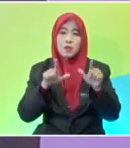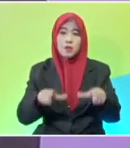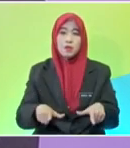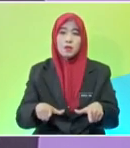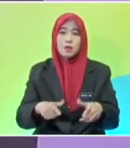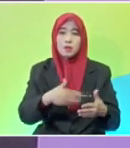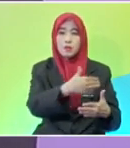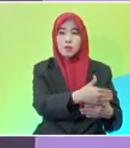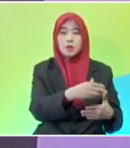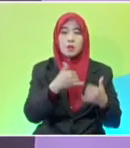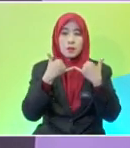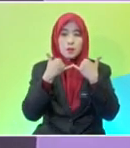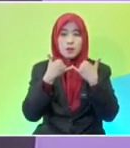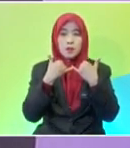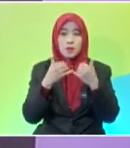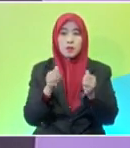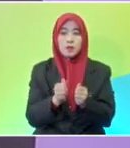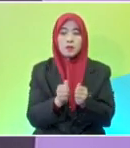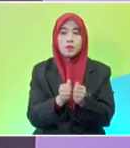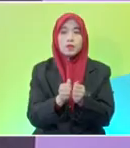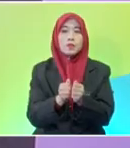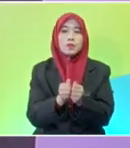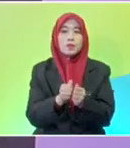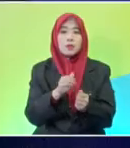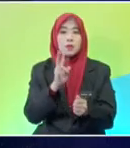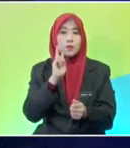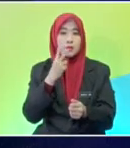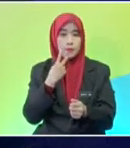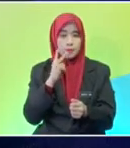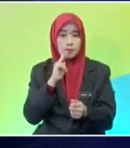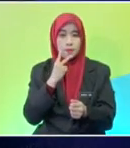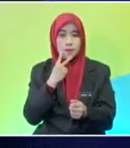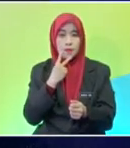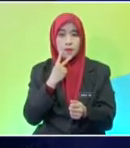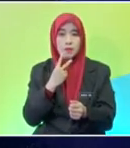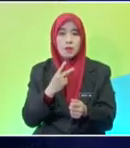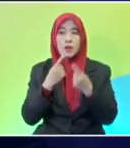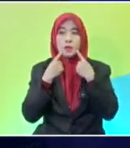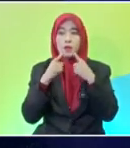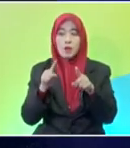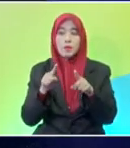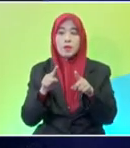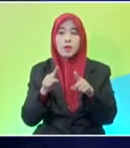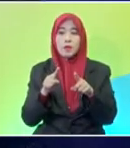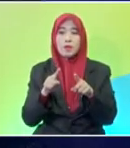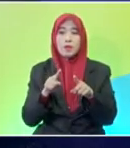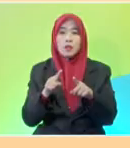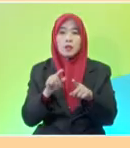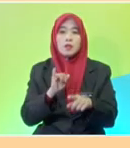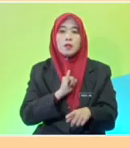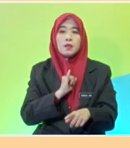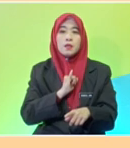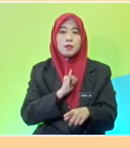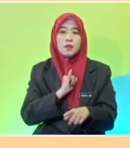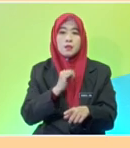also vegetable. Let us check. Okay, cross-check your answer. So here, let us check